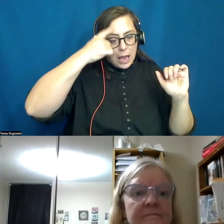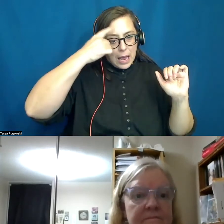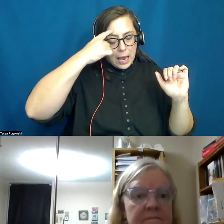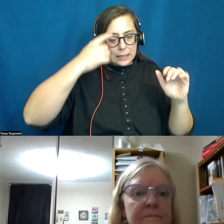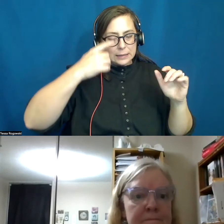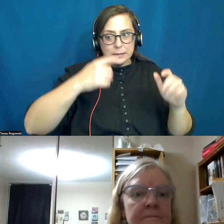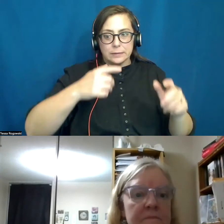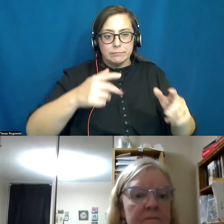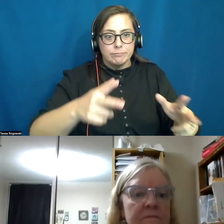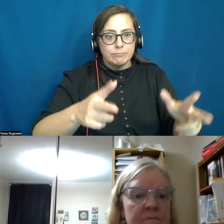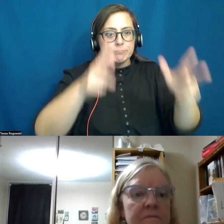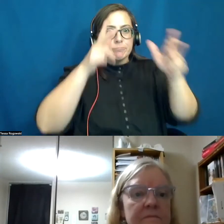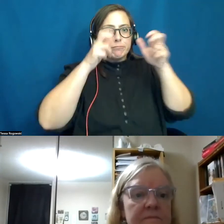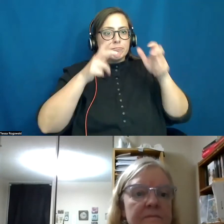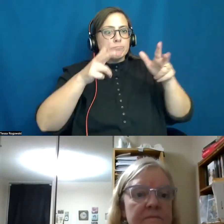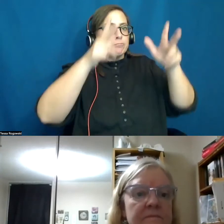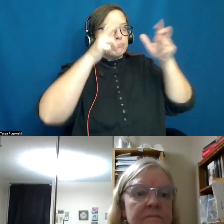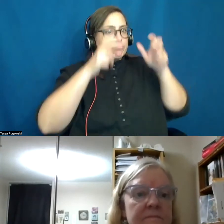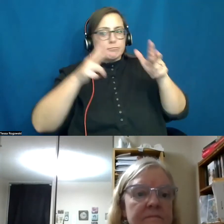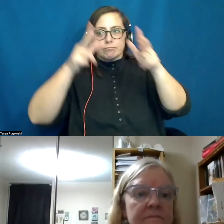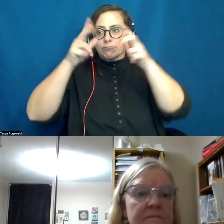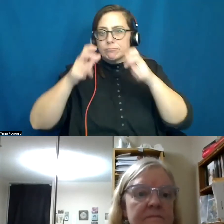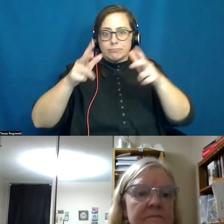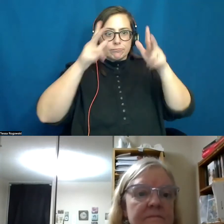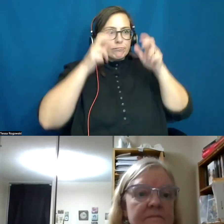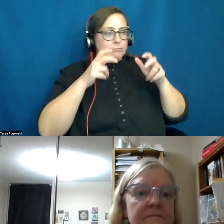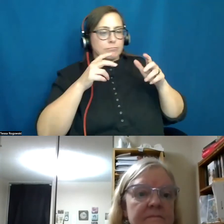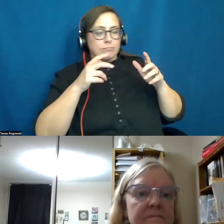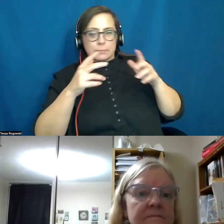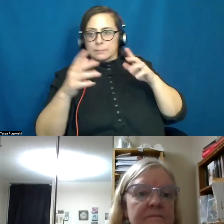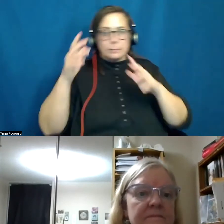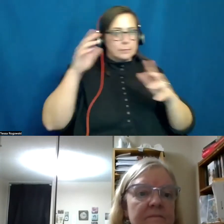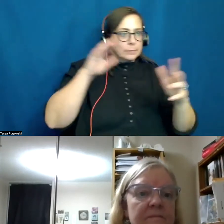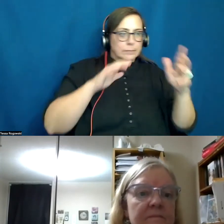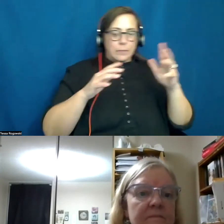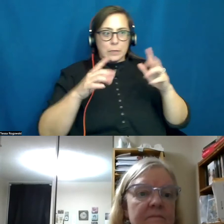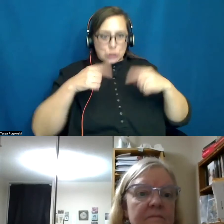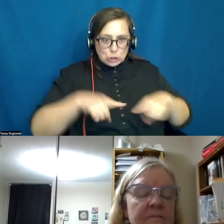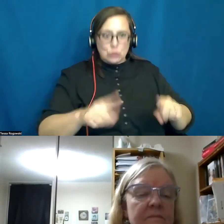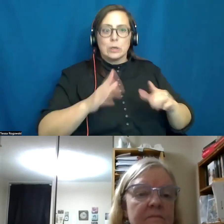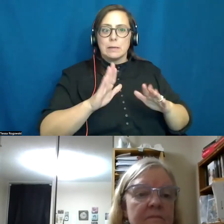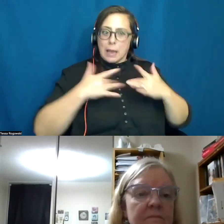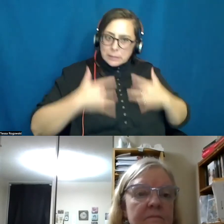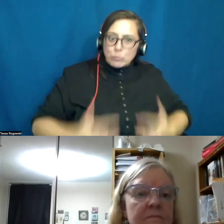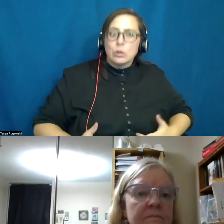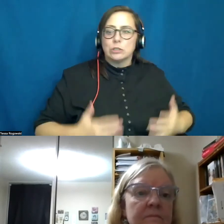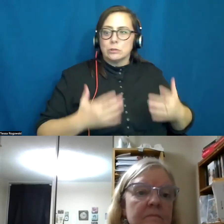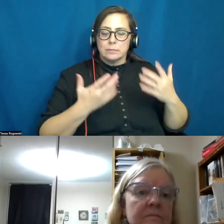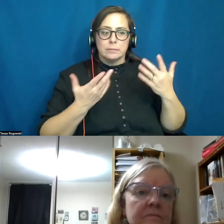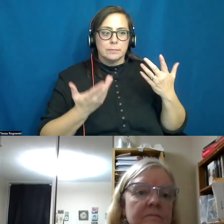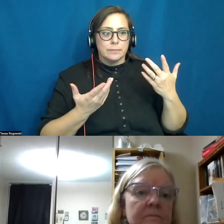perceiving it, the world in the time of this depressive episode. And so